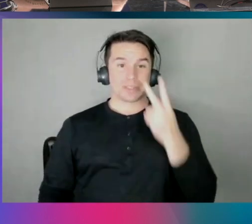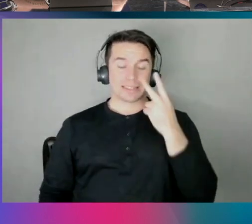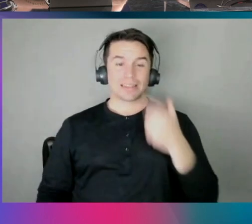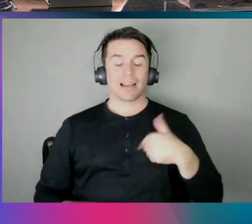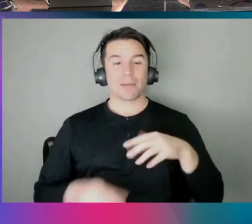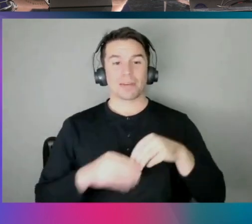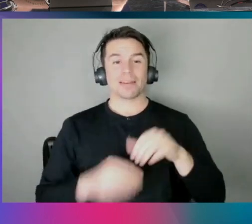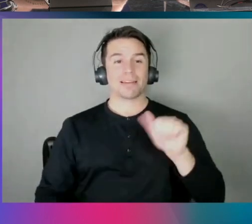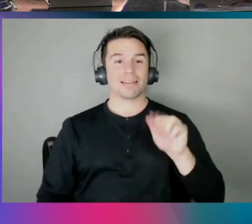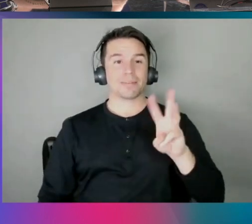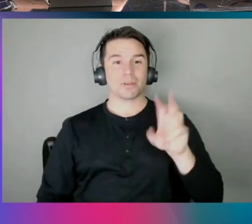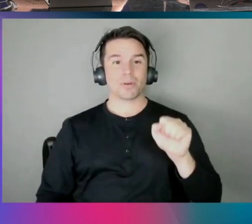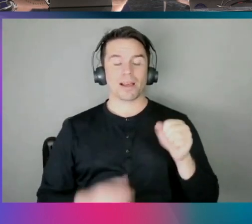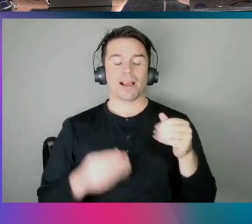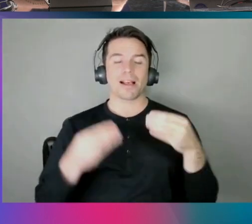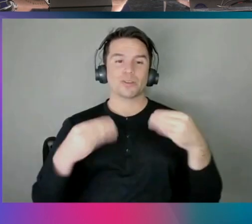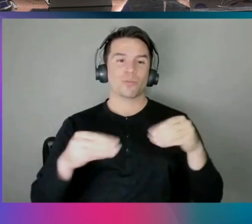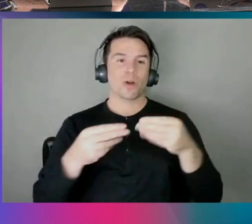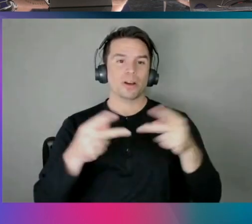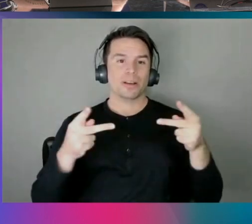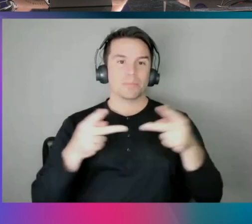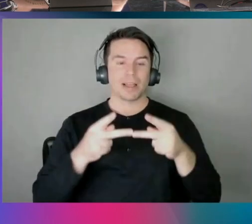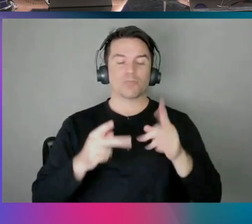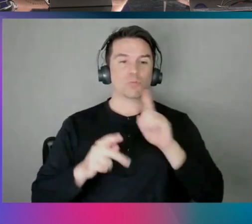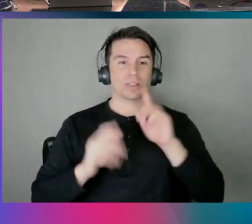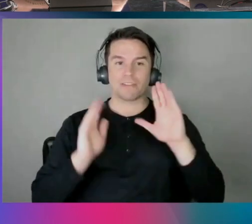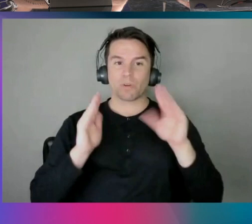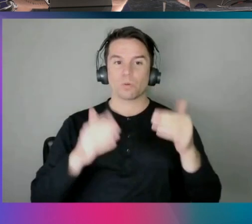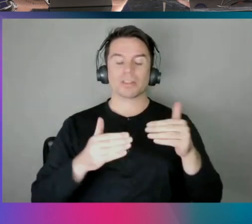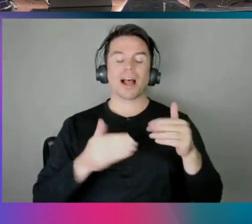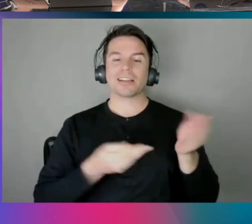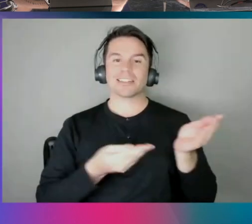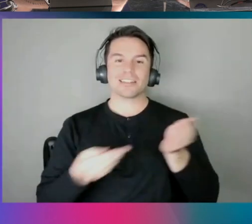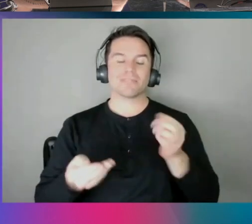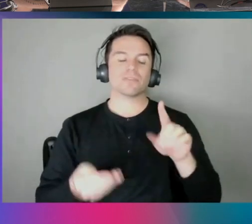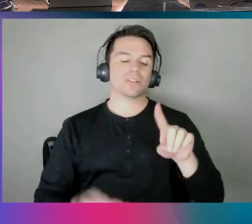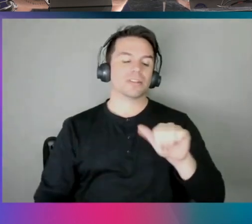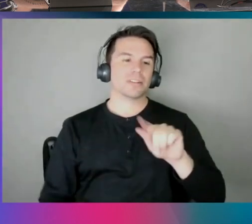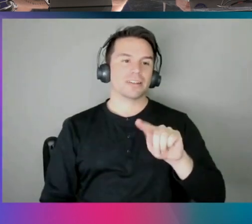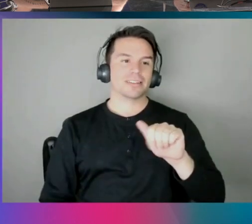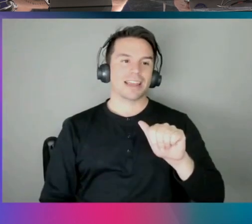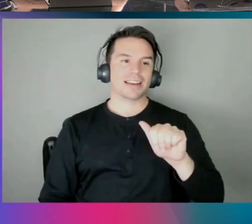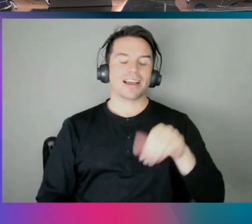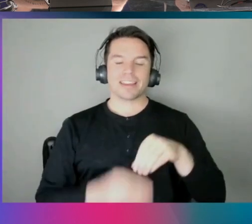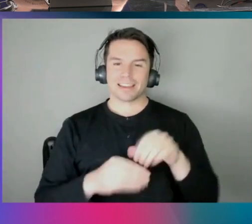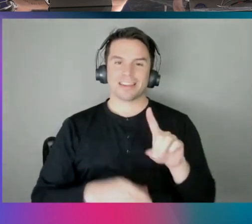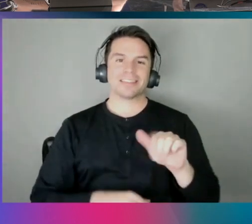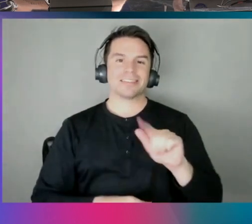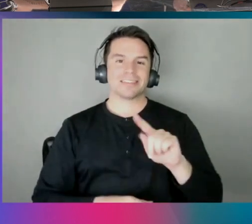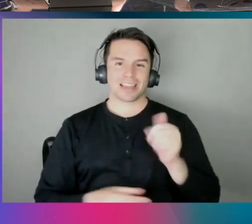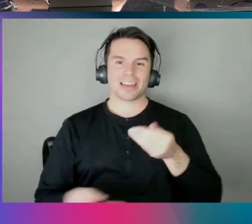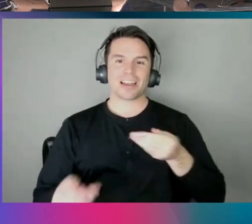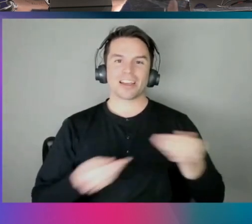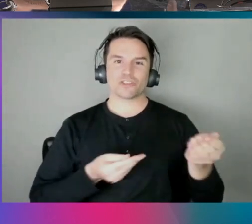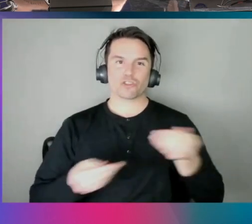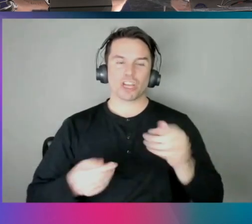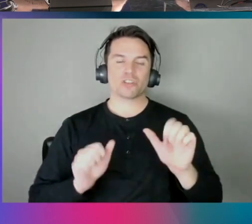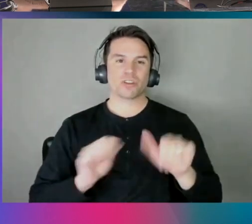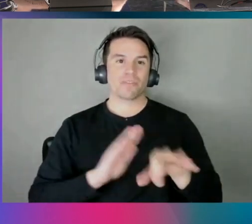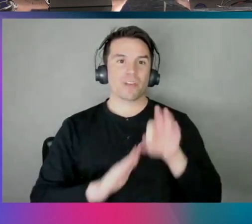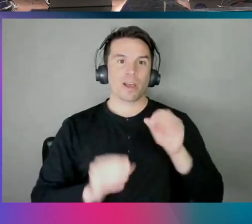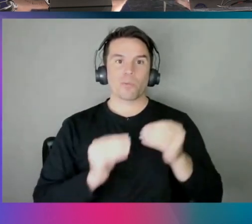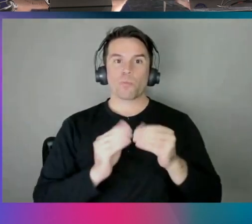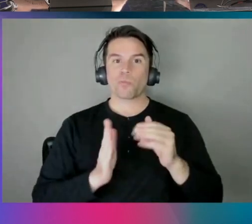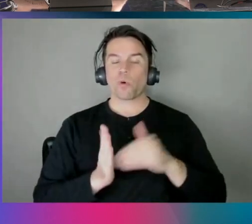Marketplace, really focused on delivering data in the data exchange. So you can find more than 3,000 products